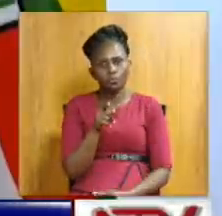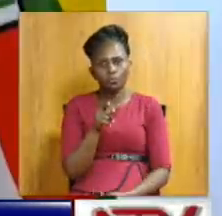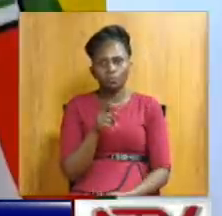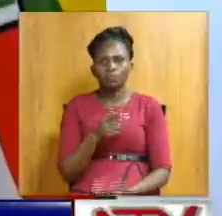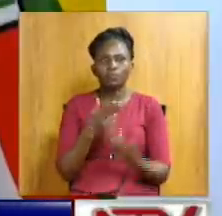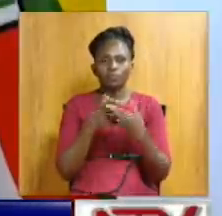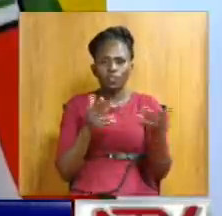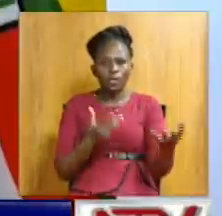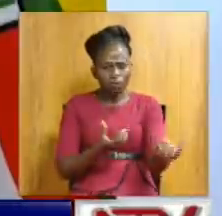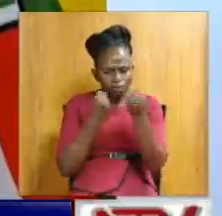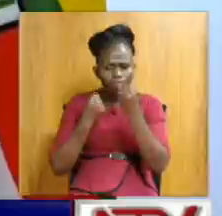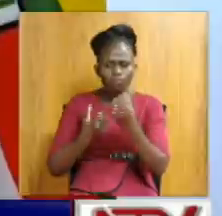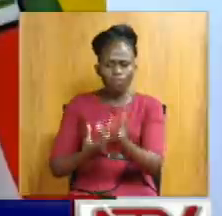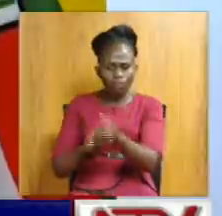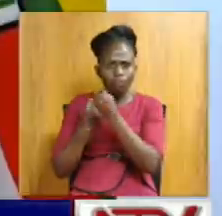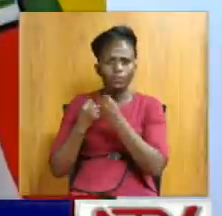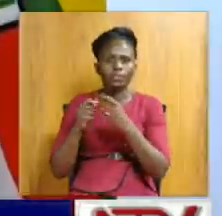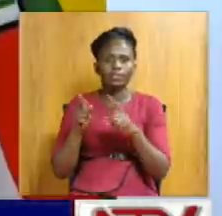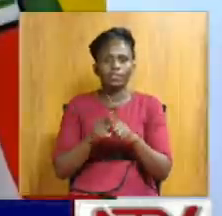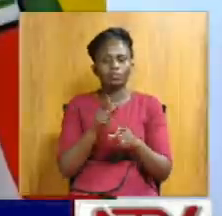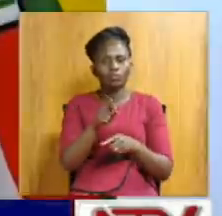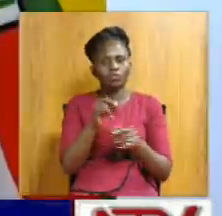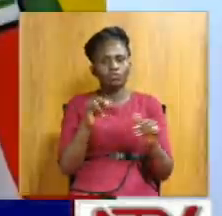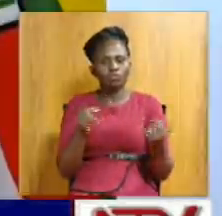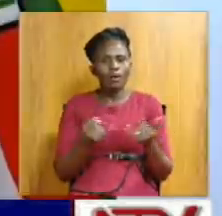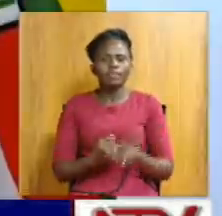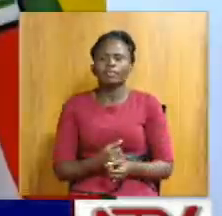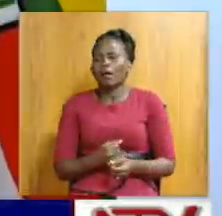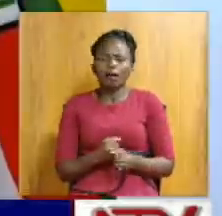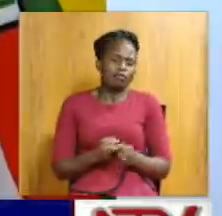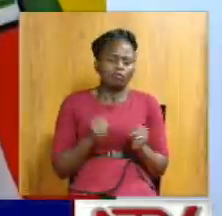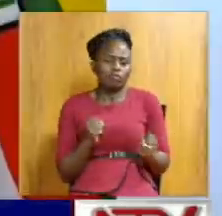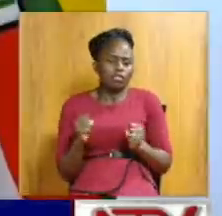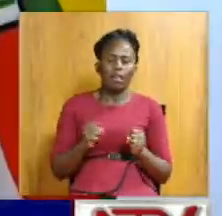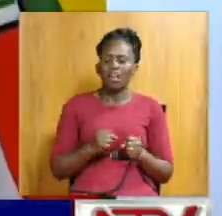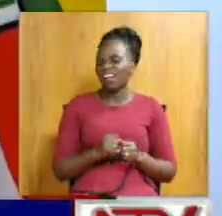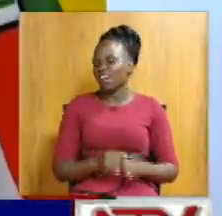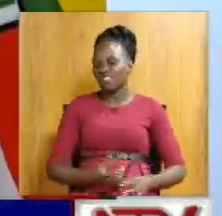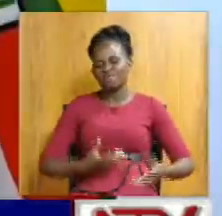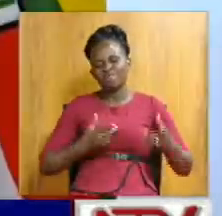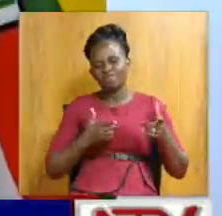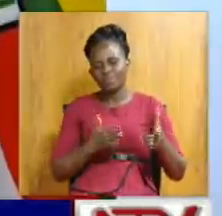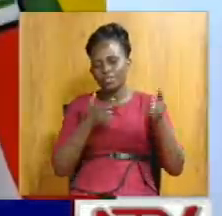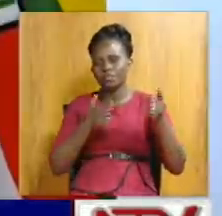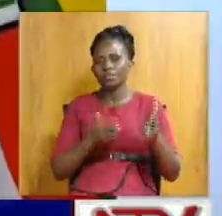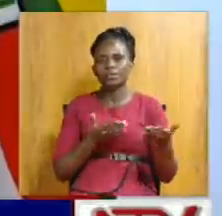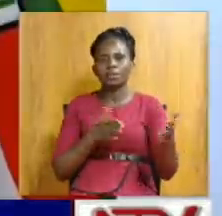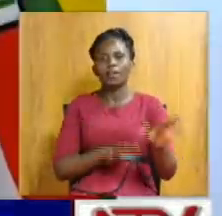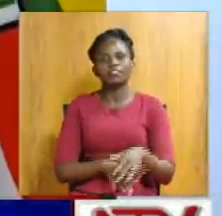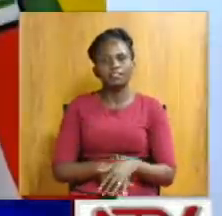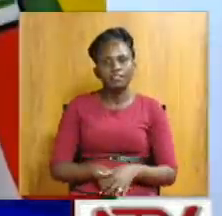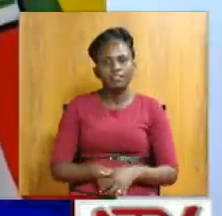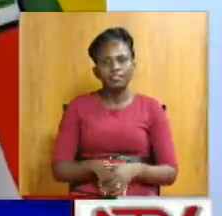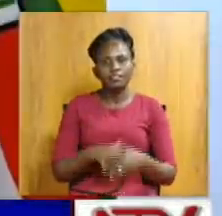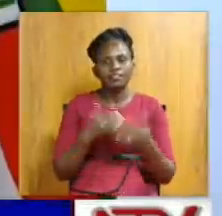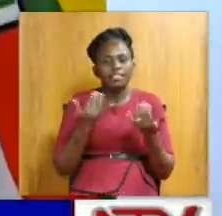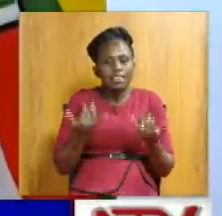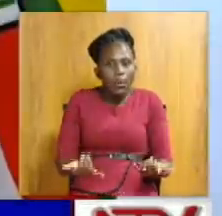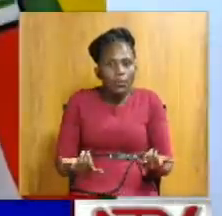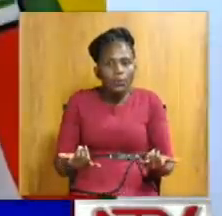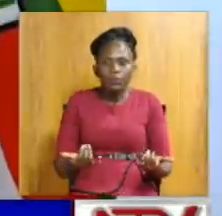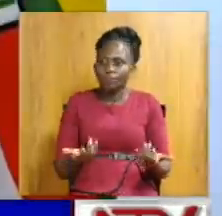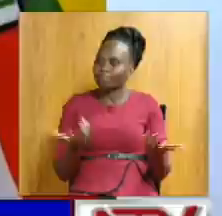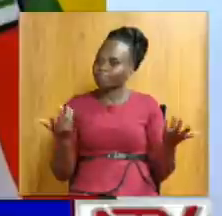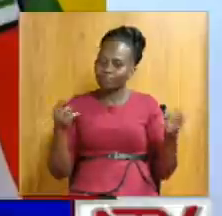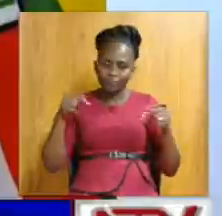them, and those who tried to fight during arrest were killed. Up to now,